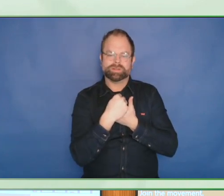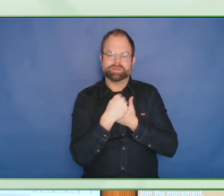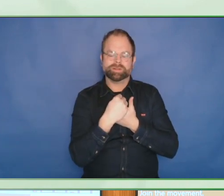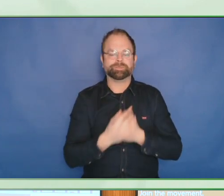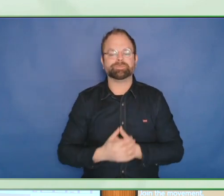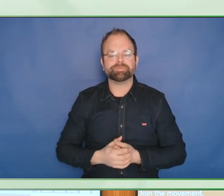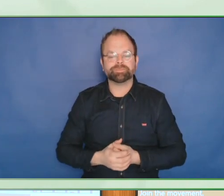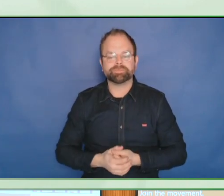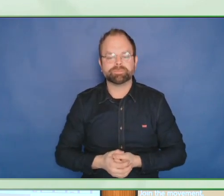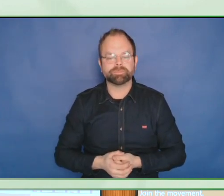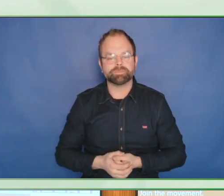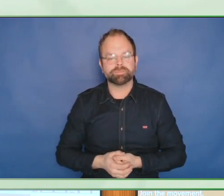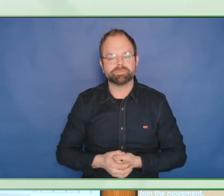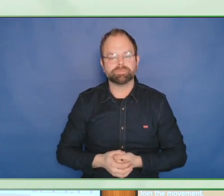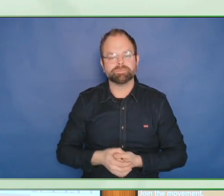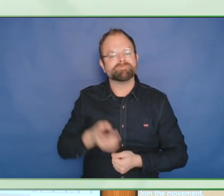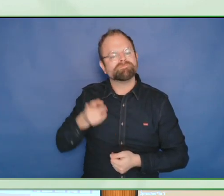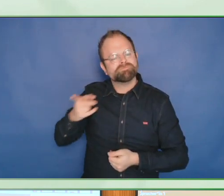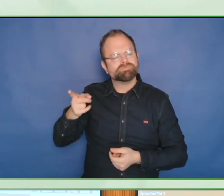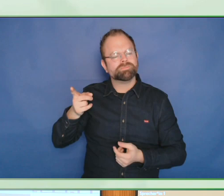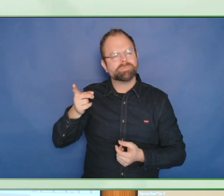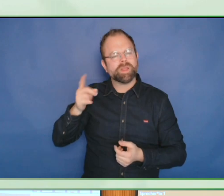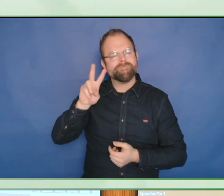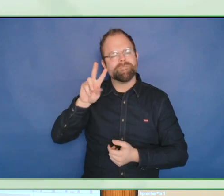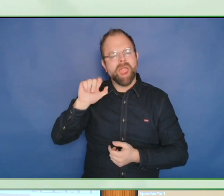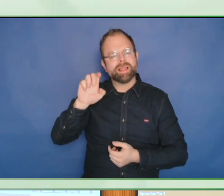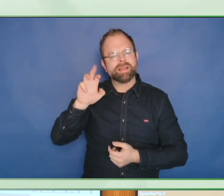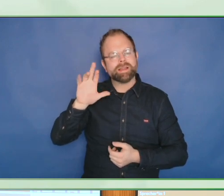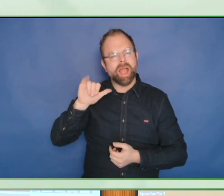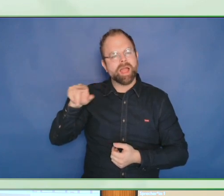feel so proud of Gustavo. How